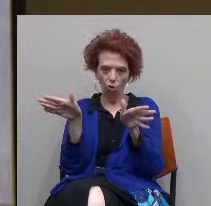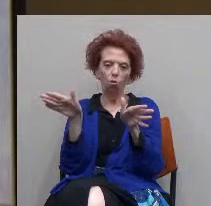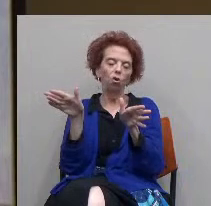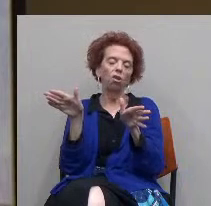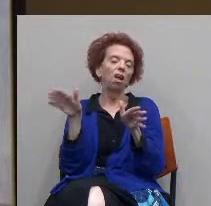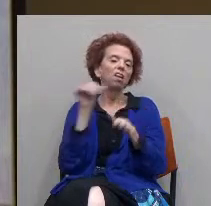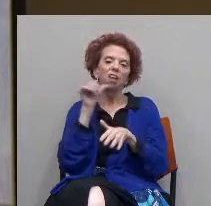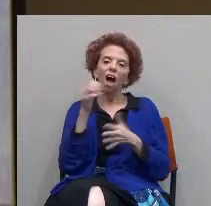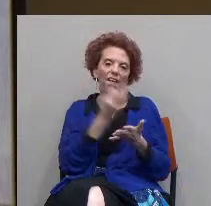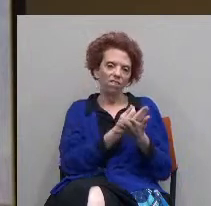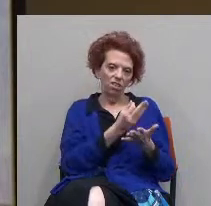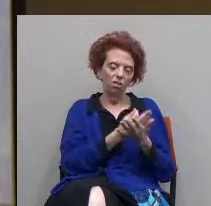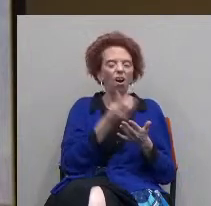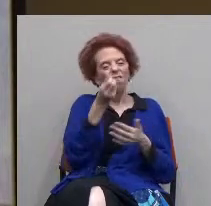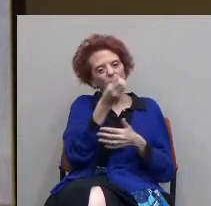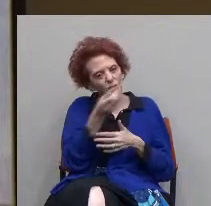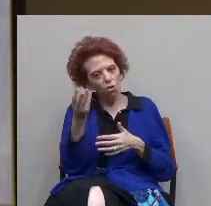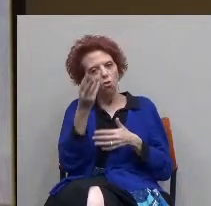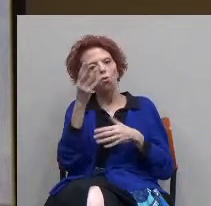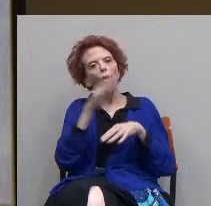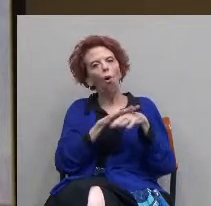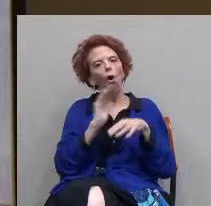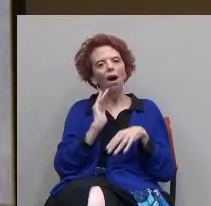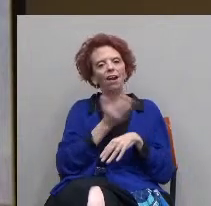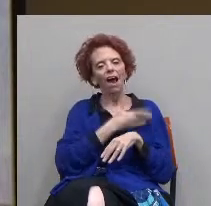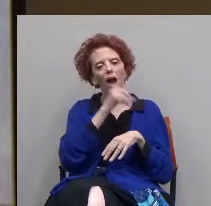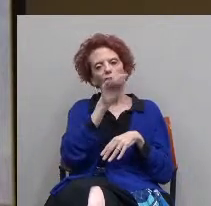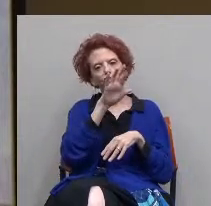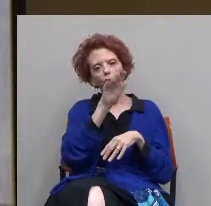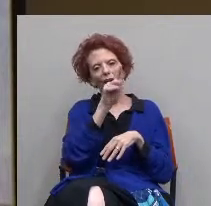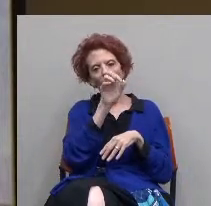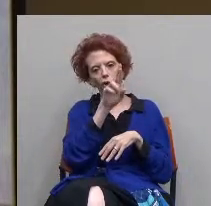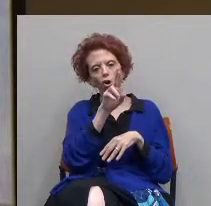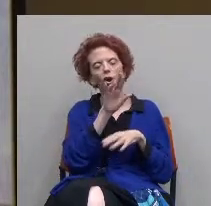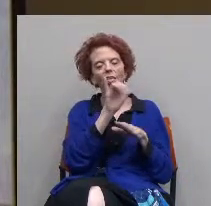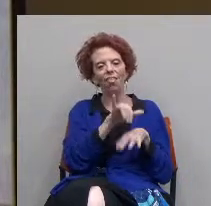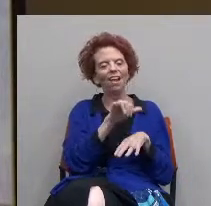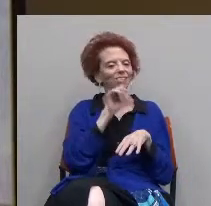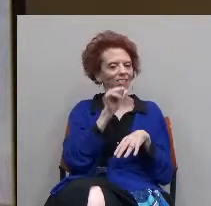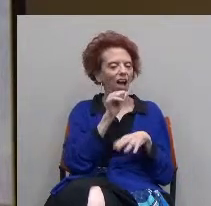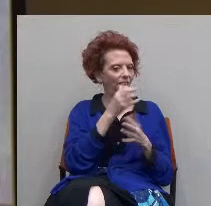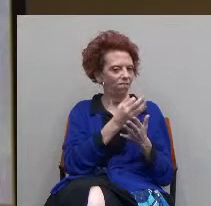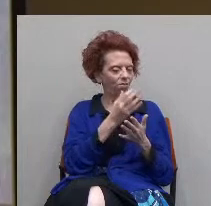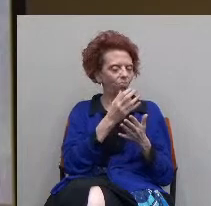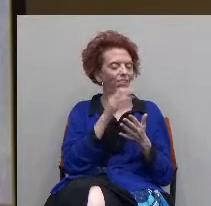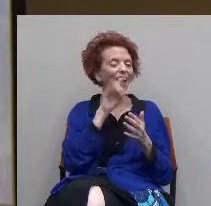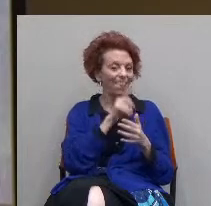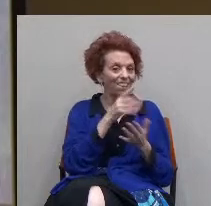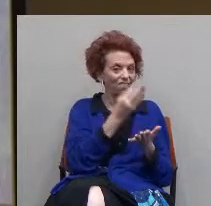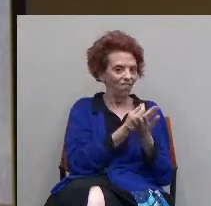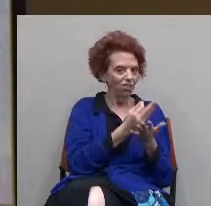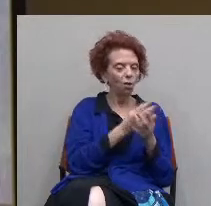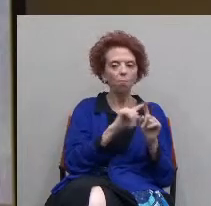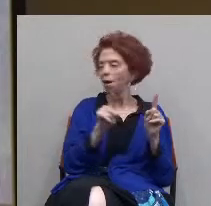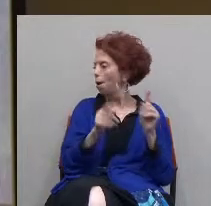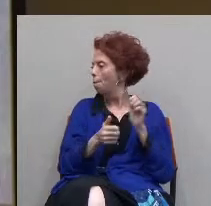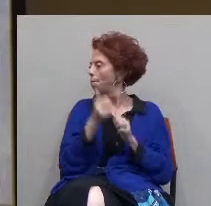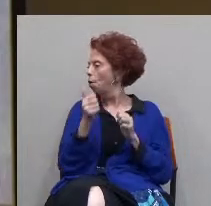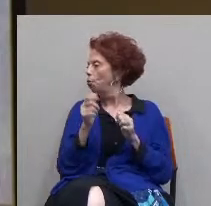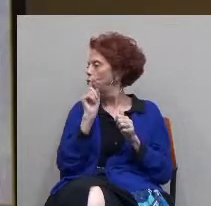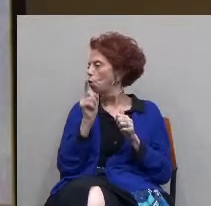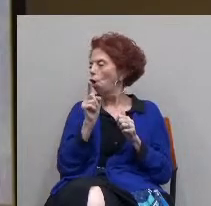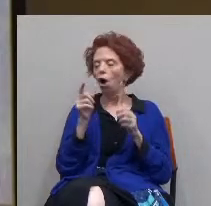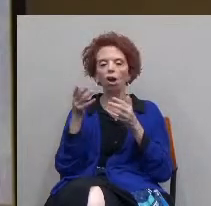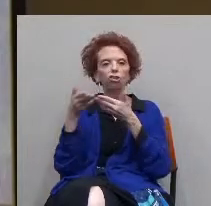non-fiscal status. There are a few that are on our tracker that are fiscal in nature. However, most of them are just general bills.